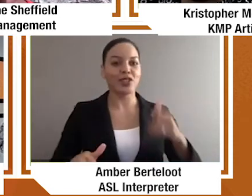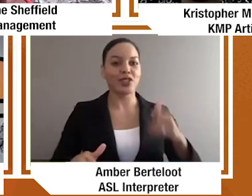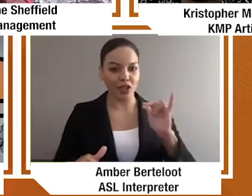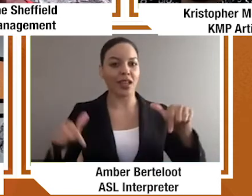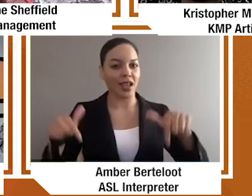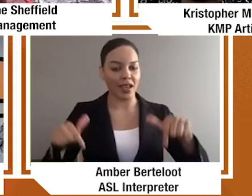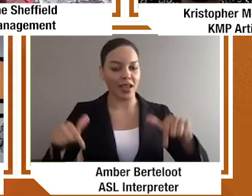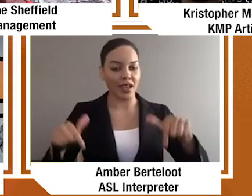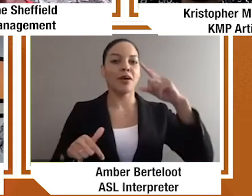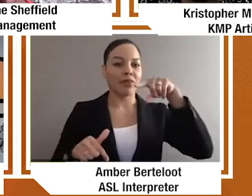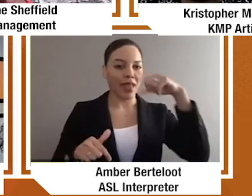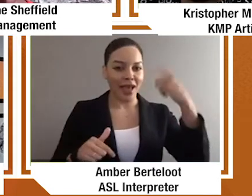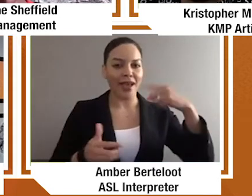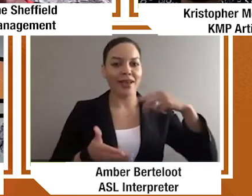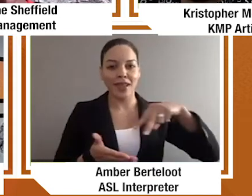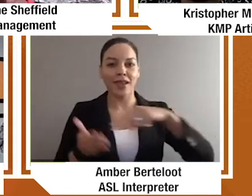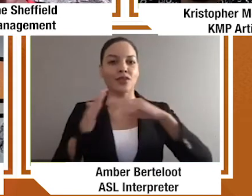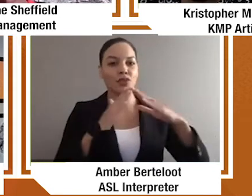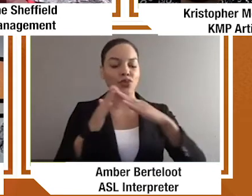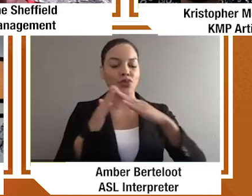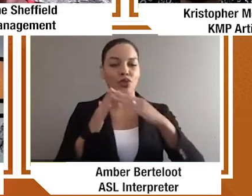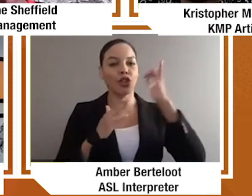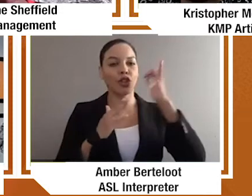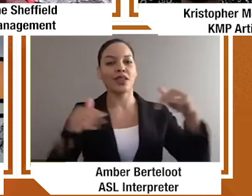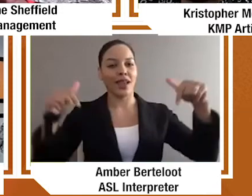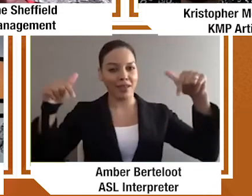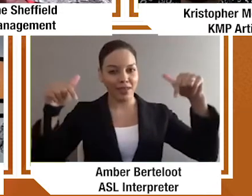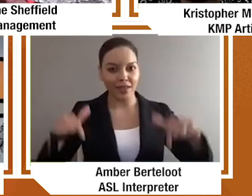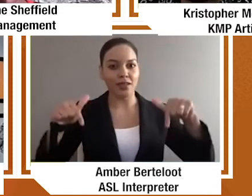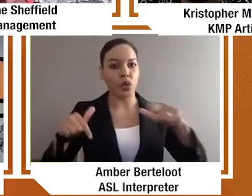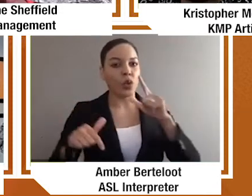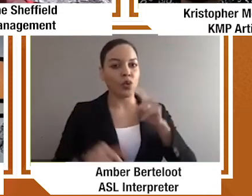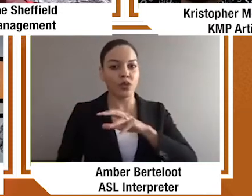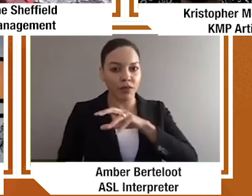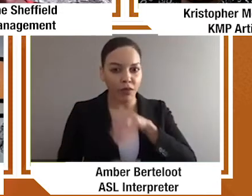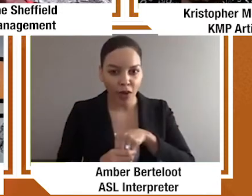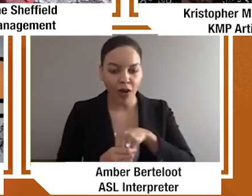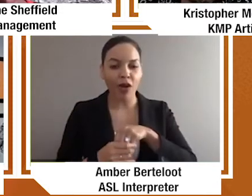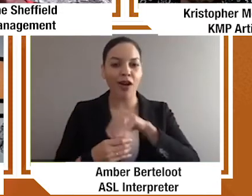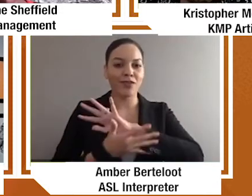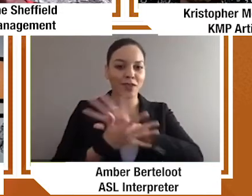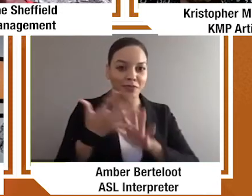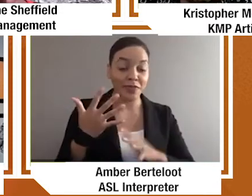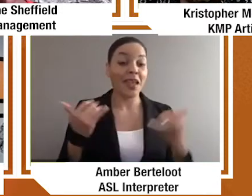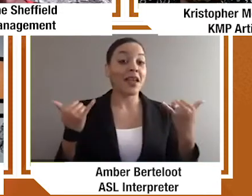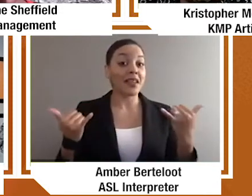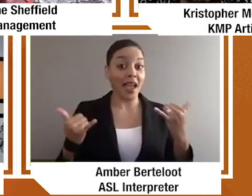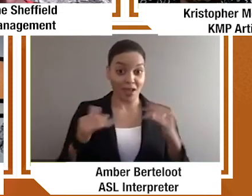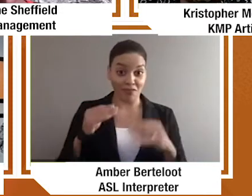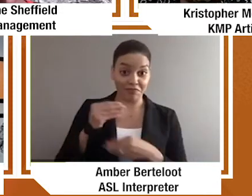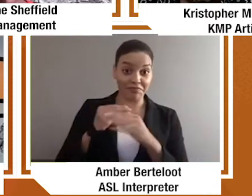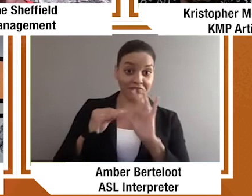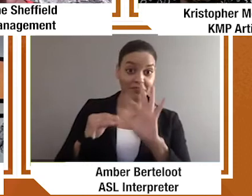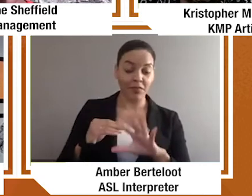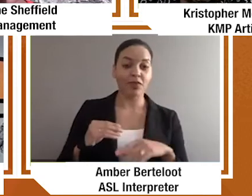Black dance community really looks like. This is who is in it. Now, and this, how about this piece? This is